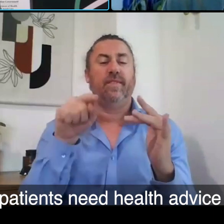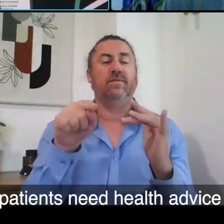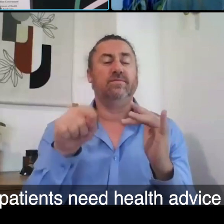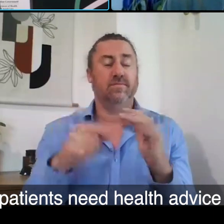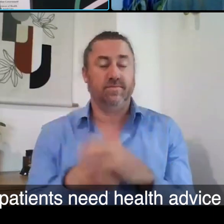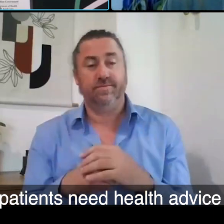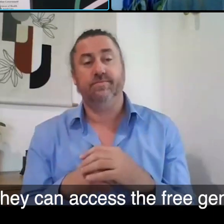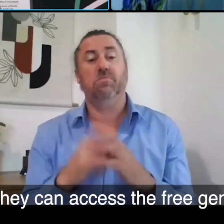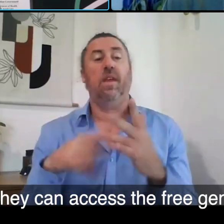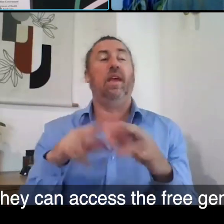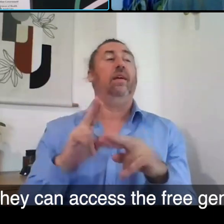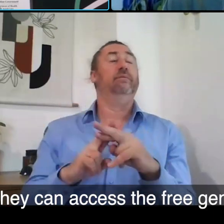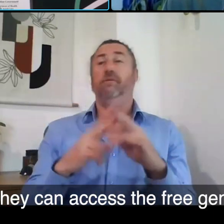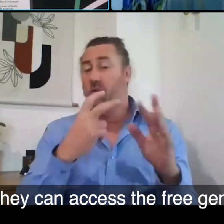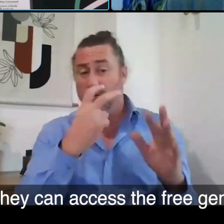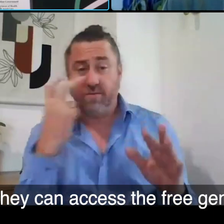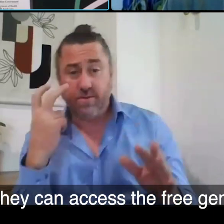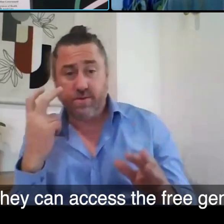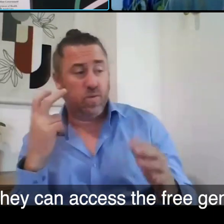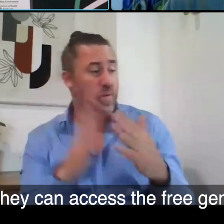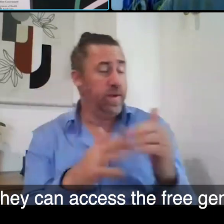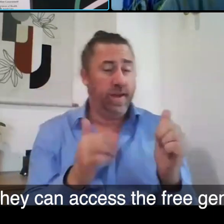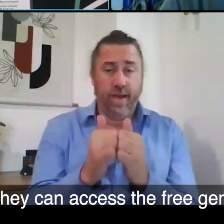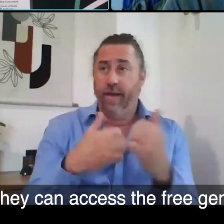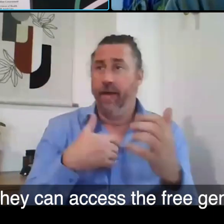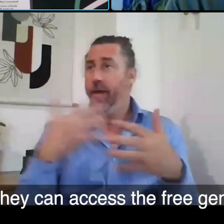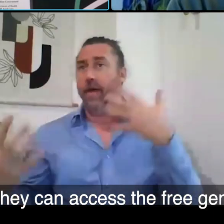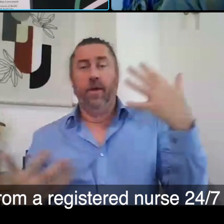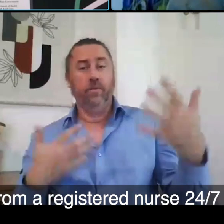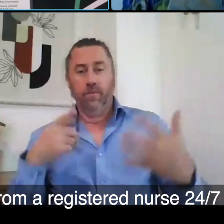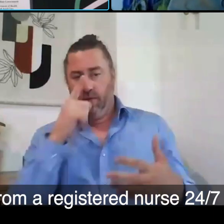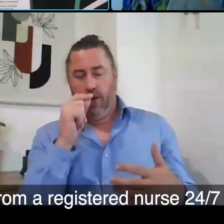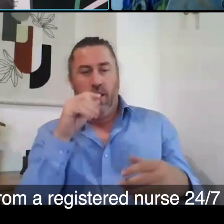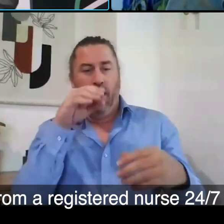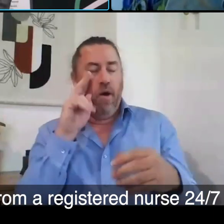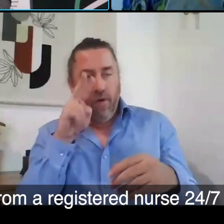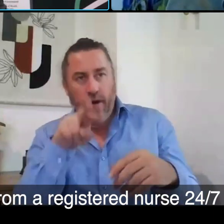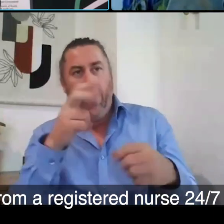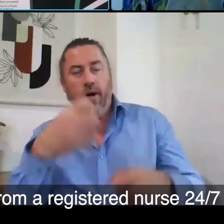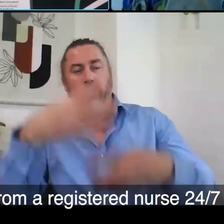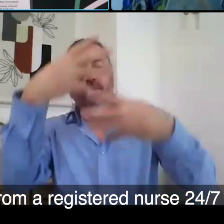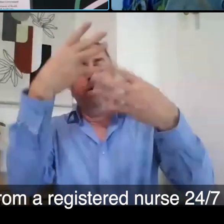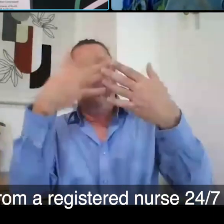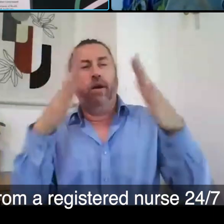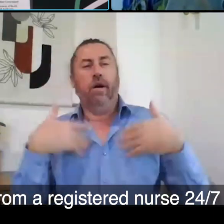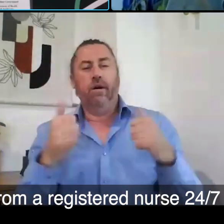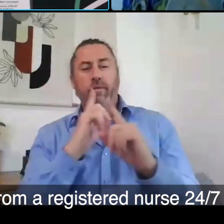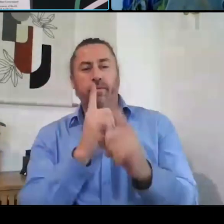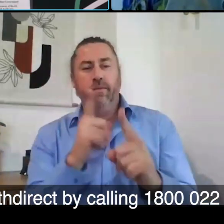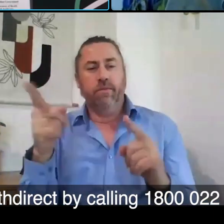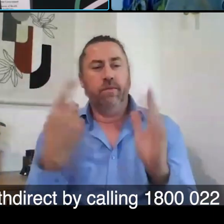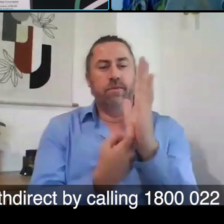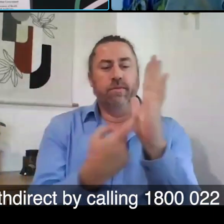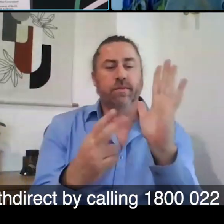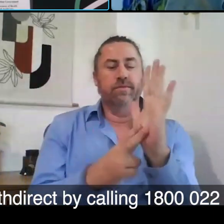advice after hours, remember they can access the free general health advice from a registered nurse 24/7 through